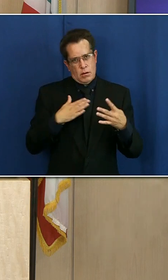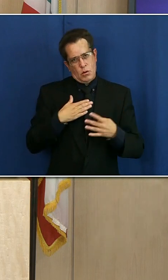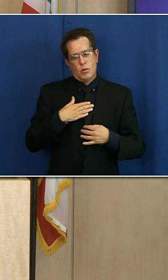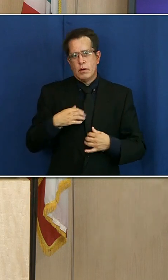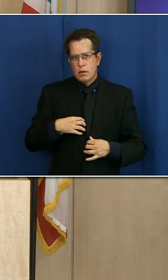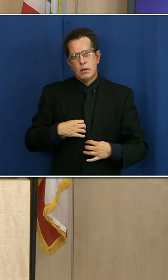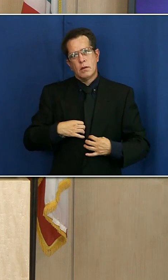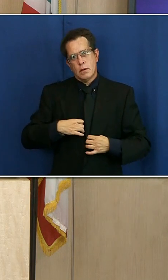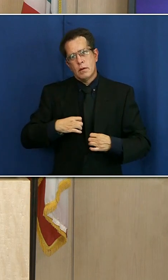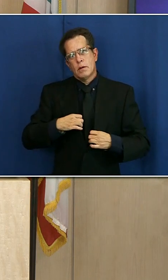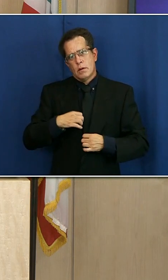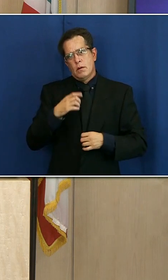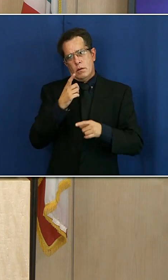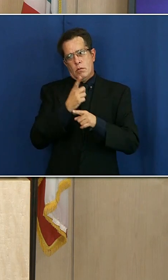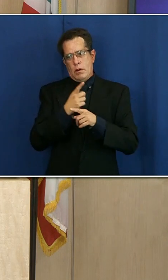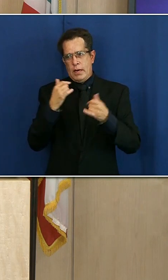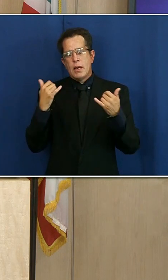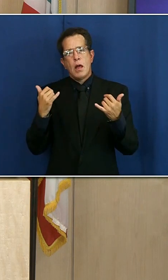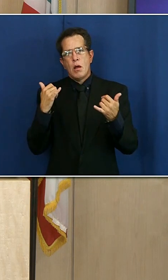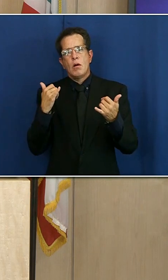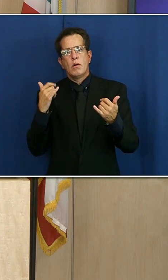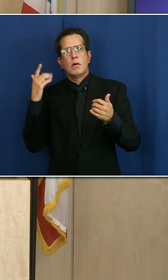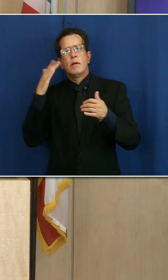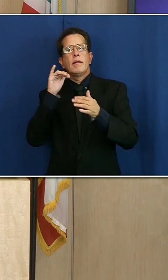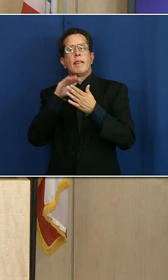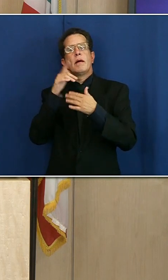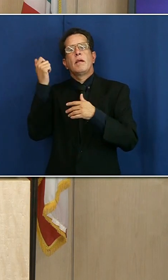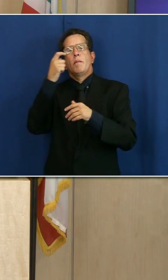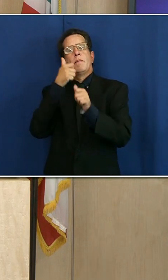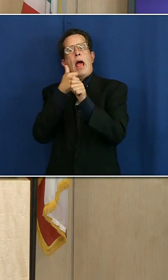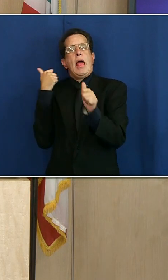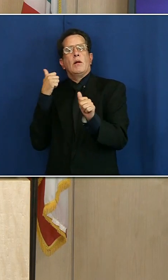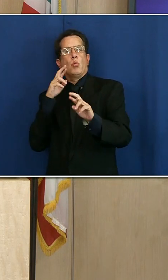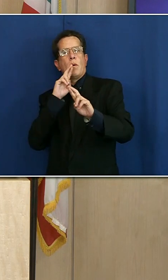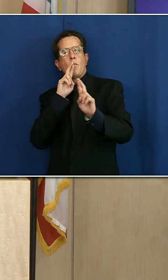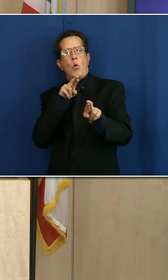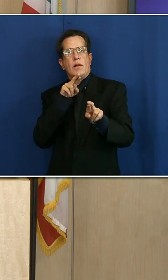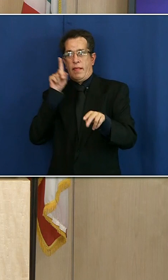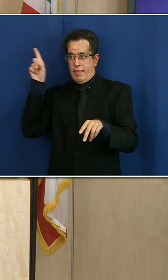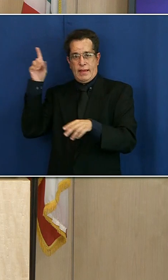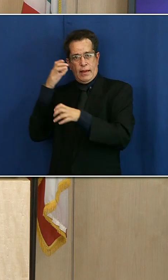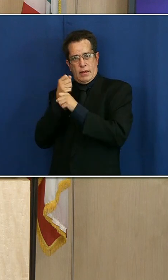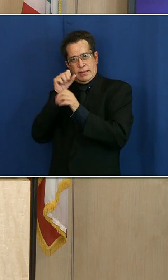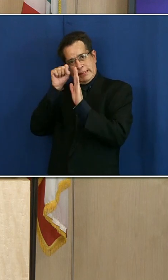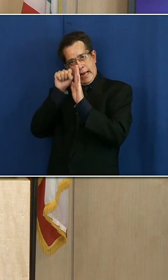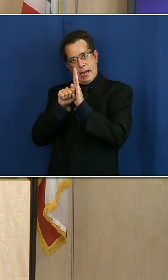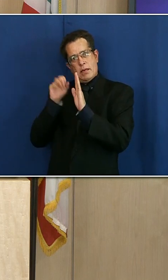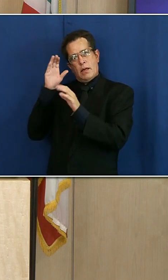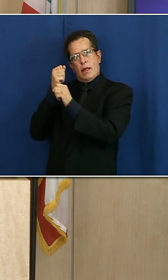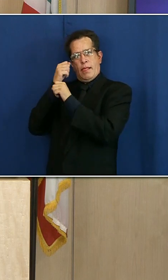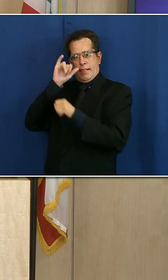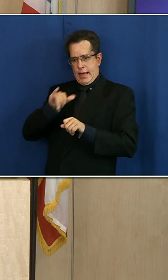not the process. It is actually the reporting, them getting the cases, or rather the tests